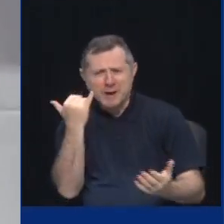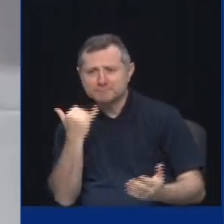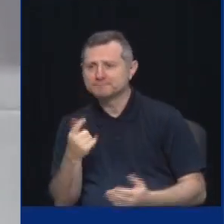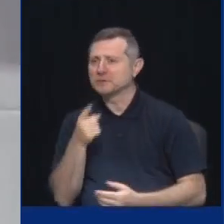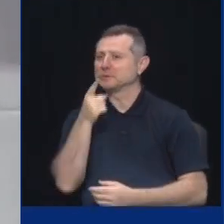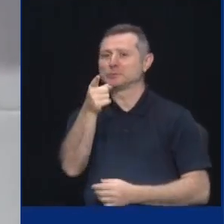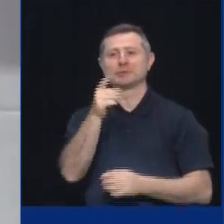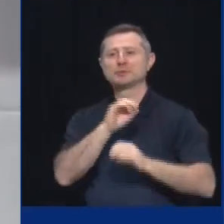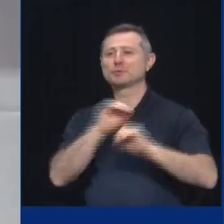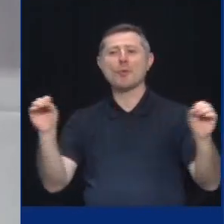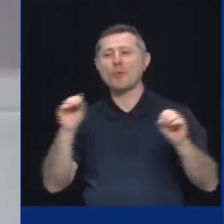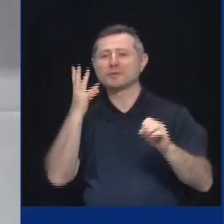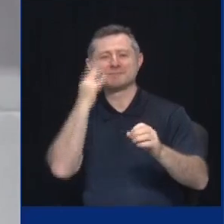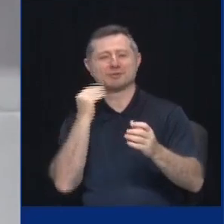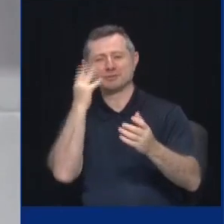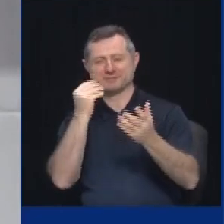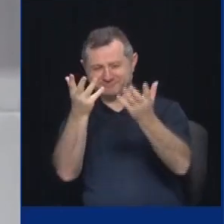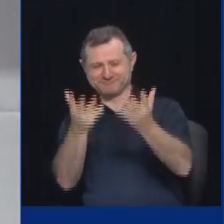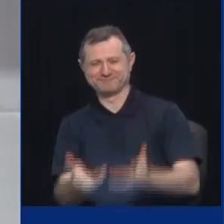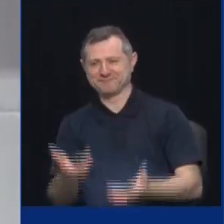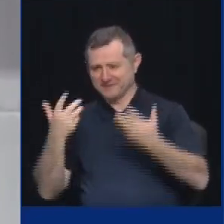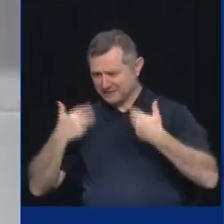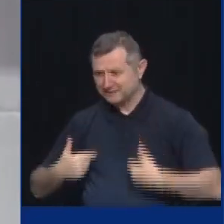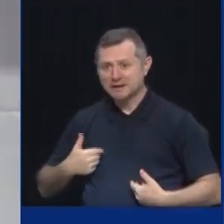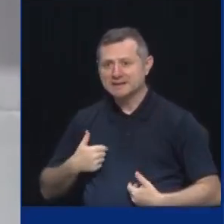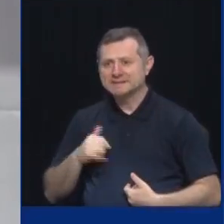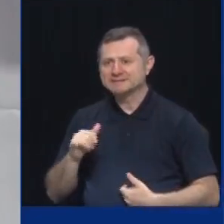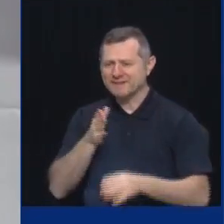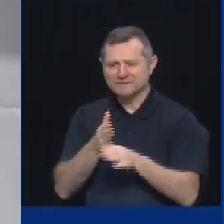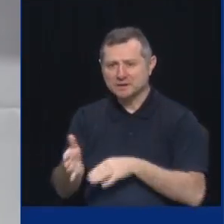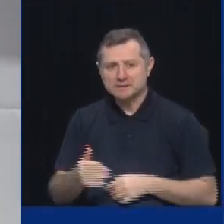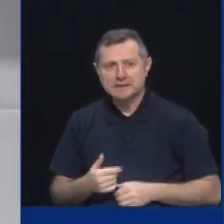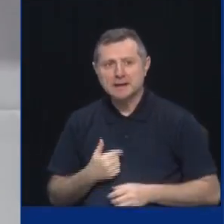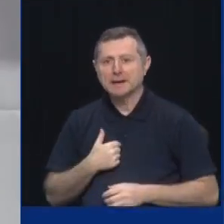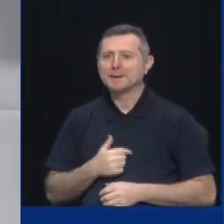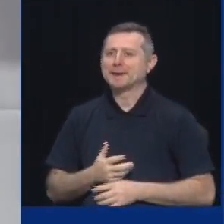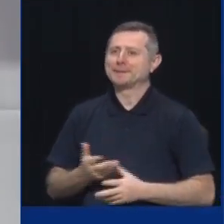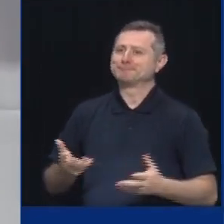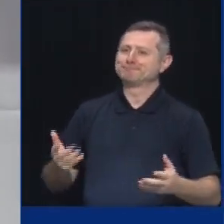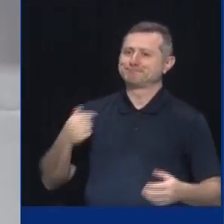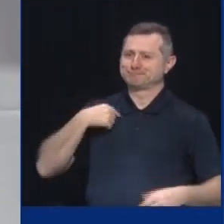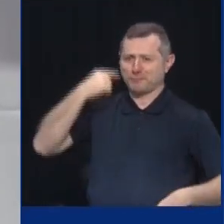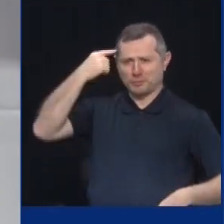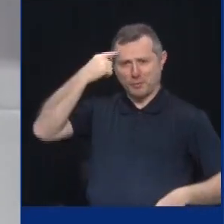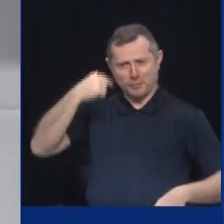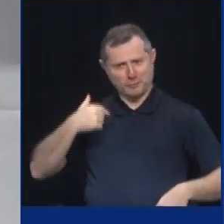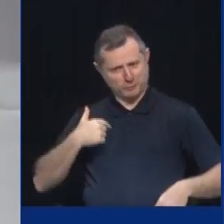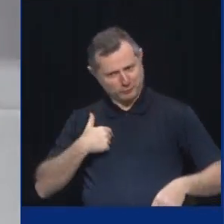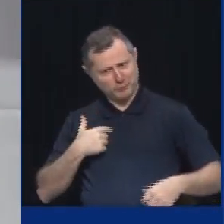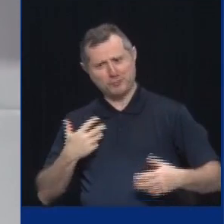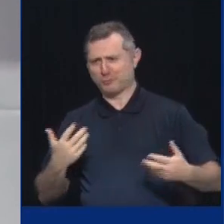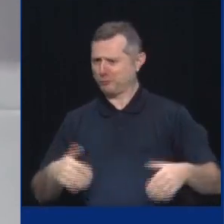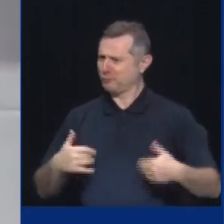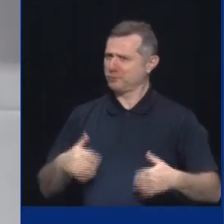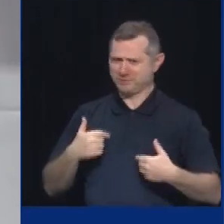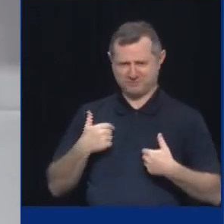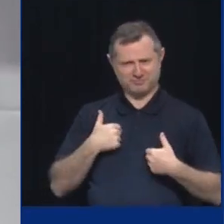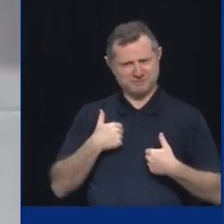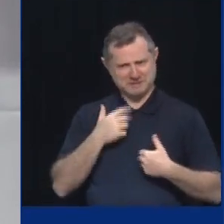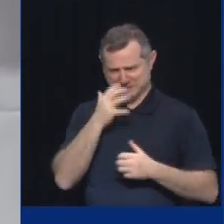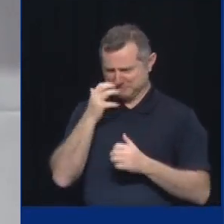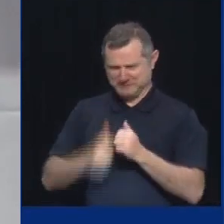no expertise whatsoever in the area. I thought, a little harsh, a little frank, a little